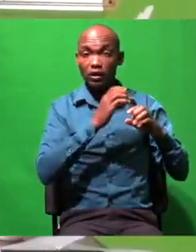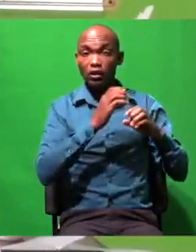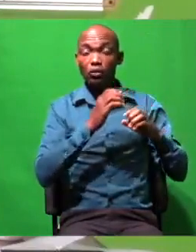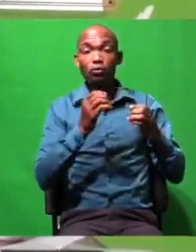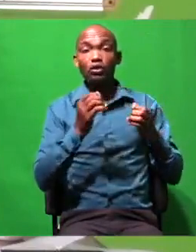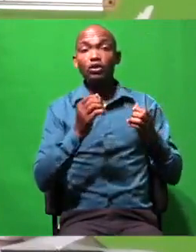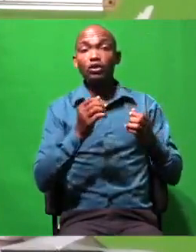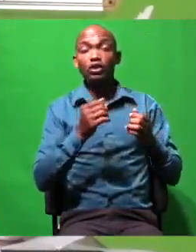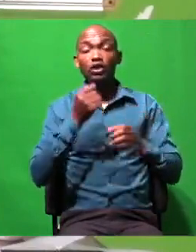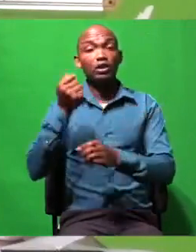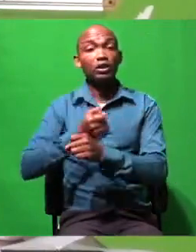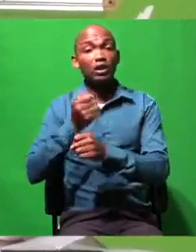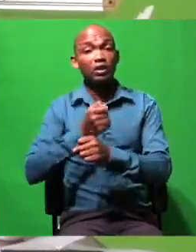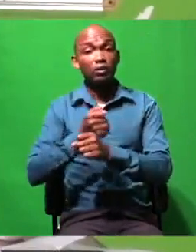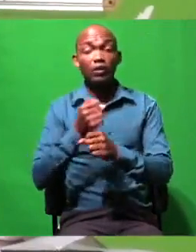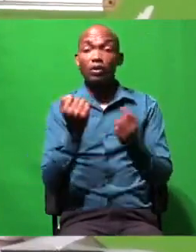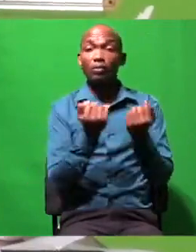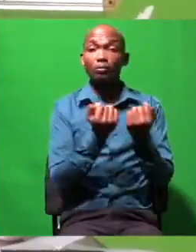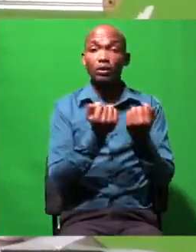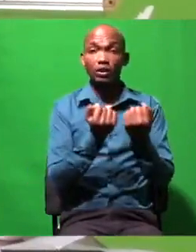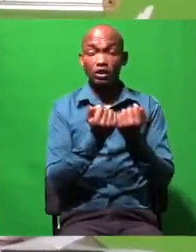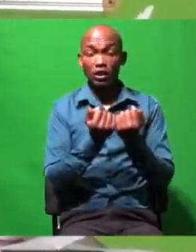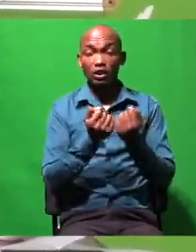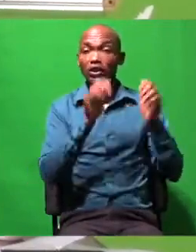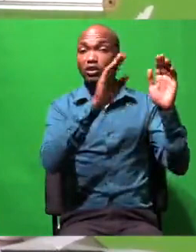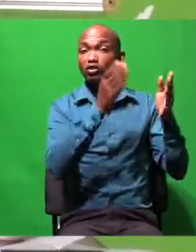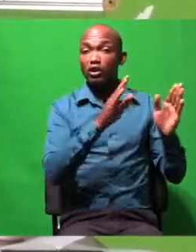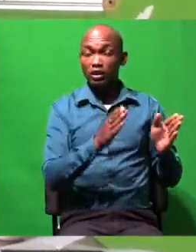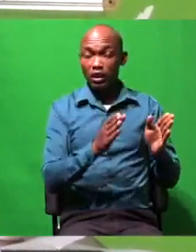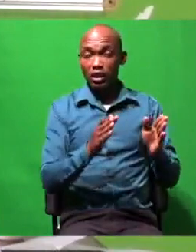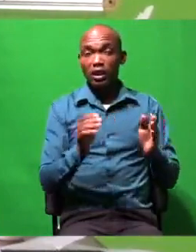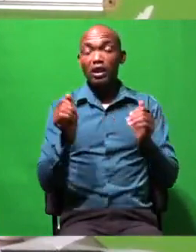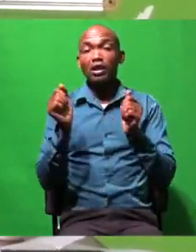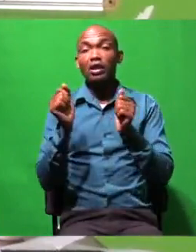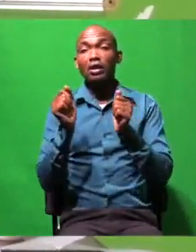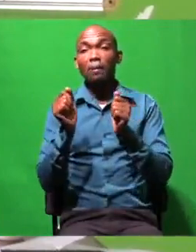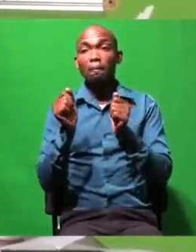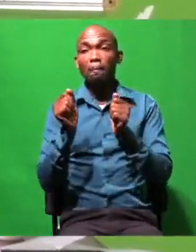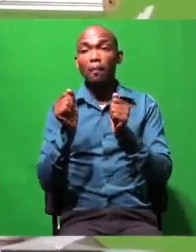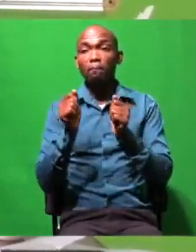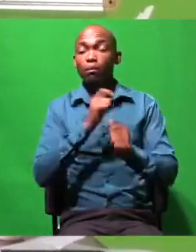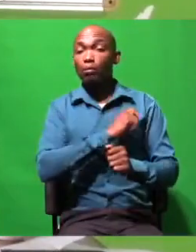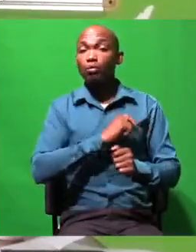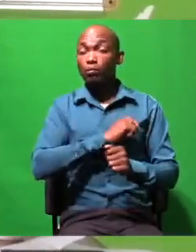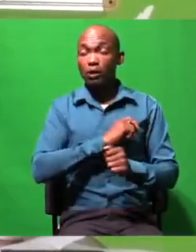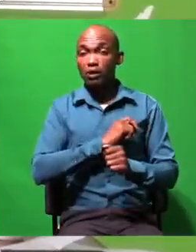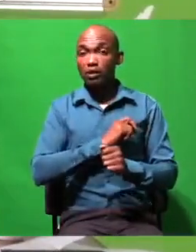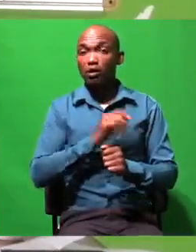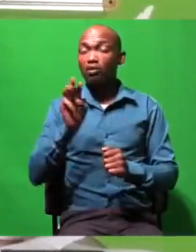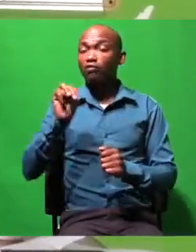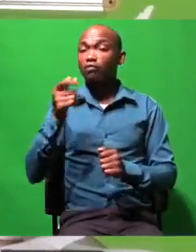composition, structure, and properties of matter. Those things that have been mentioned